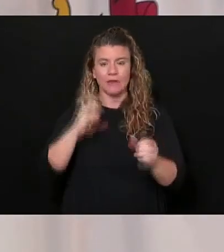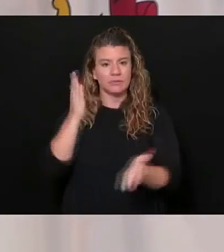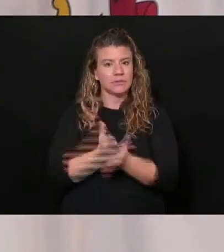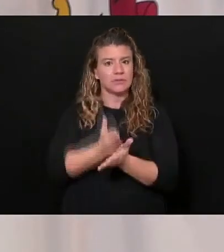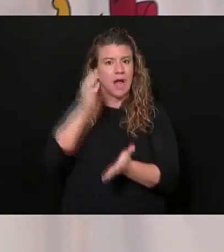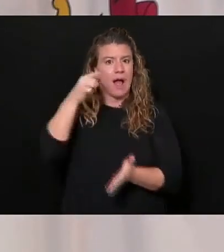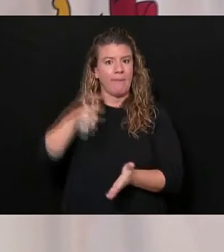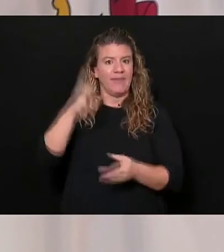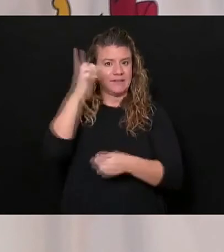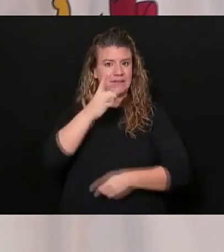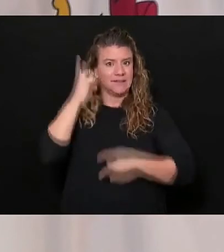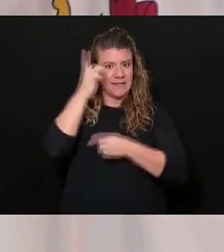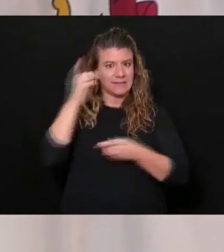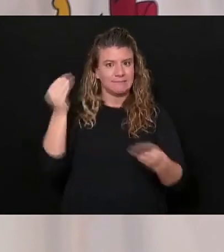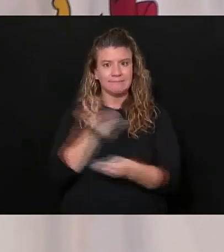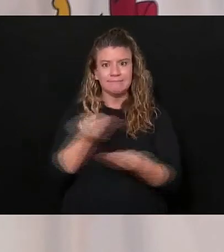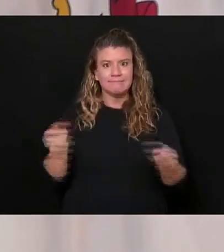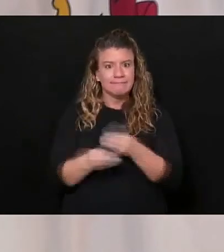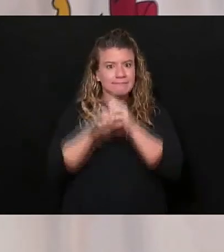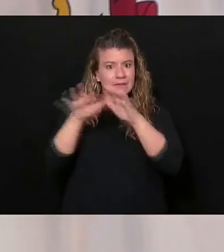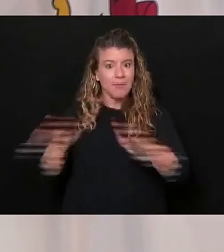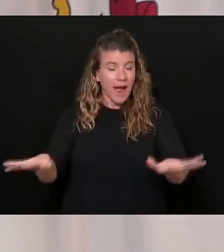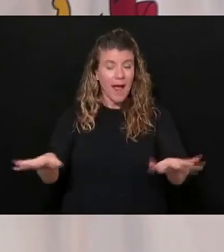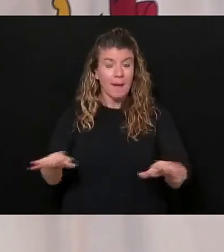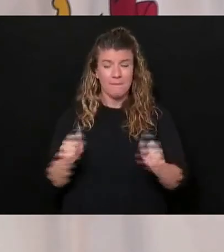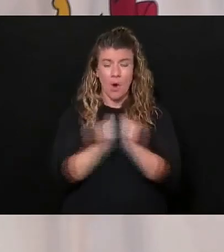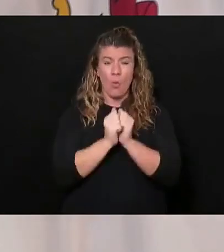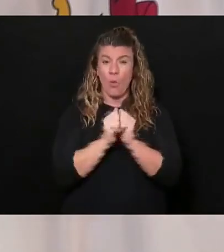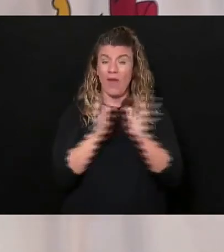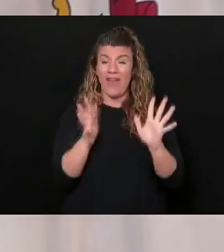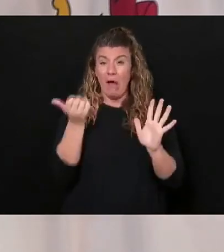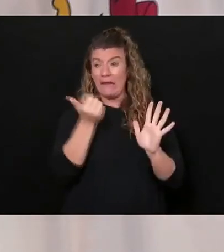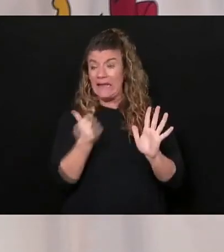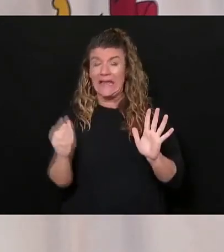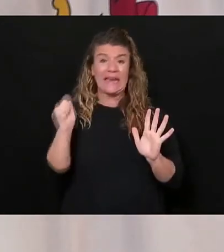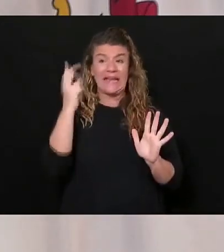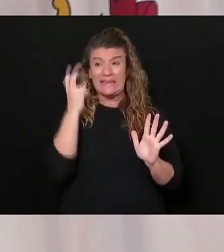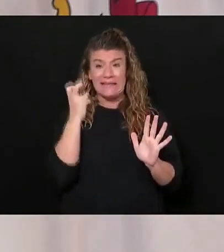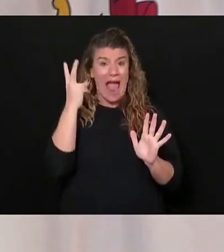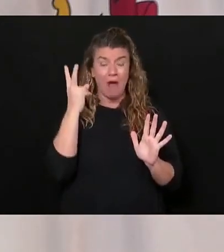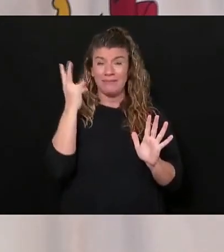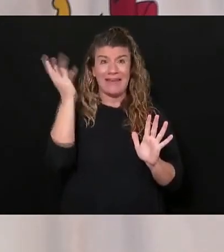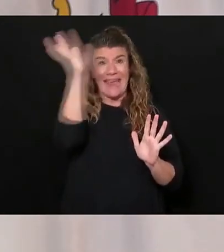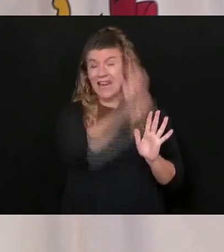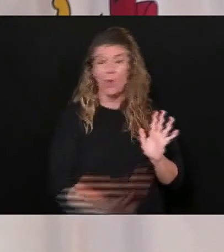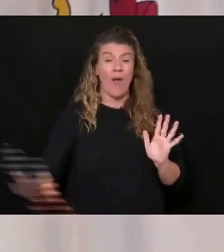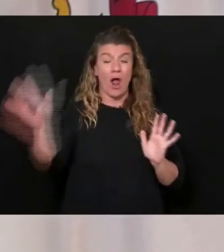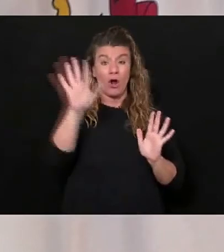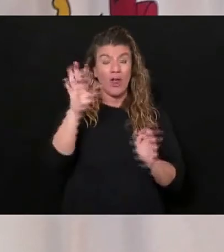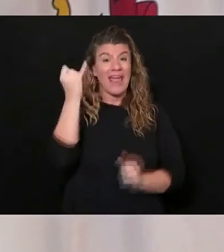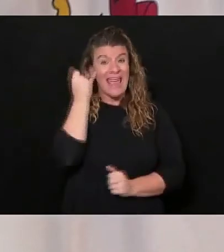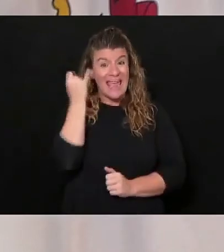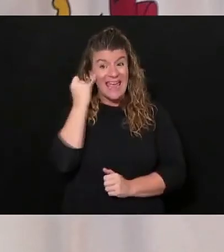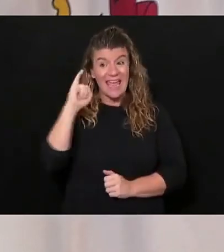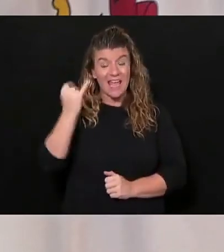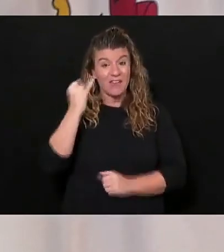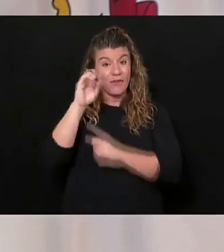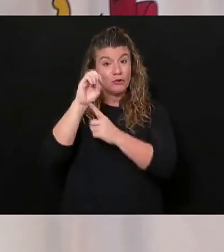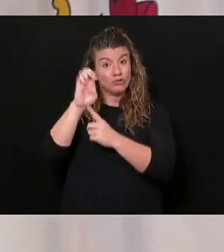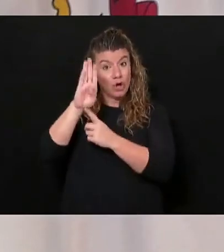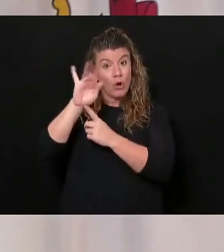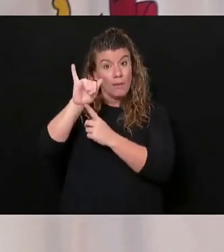stop this dreaded killer. But absolutely without any question in the world, if Joe Biden is